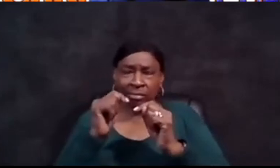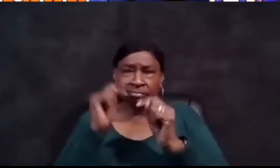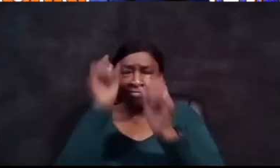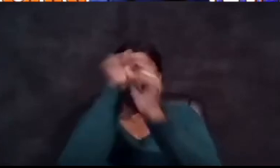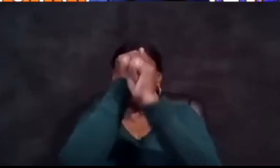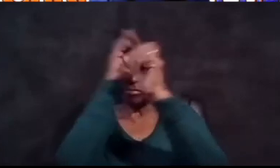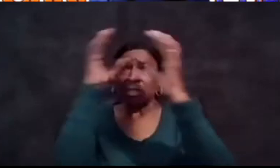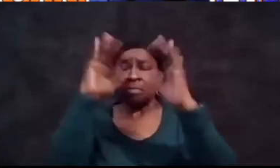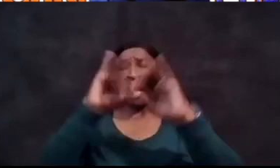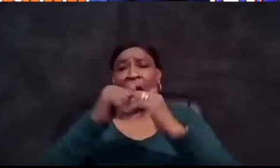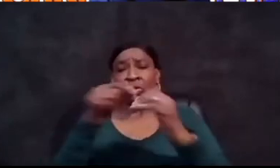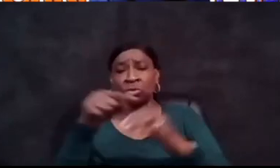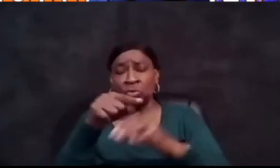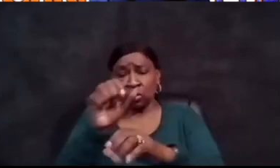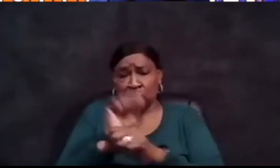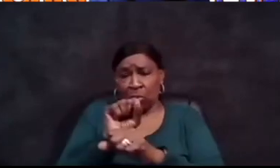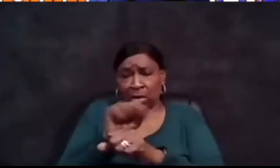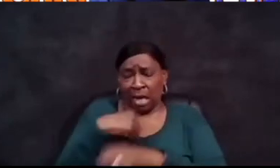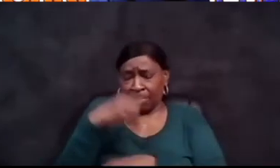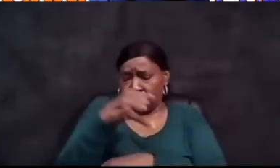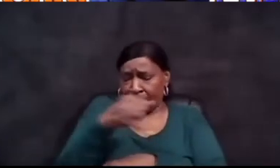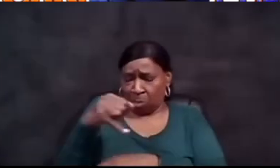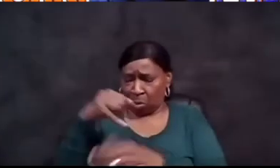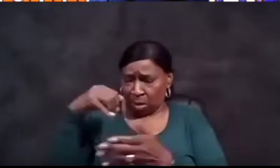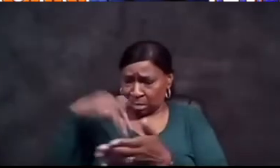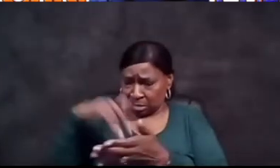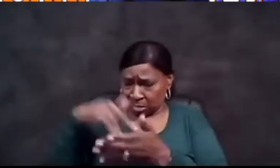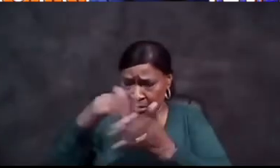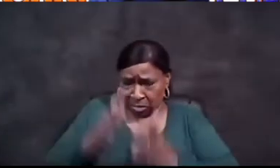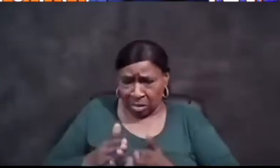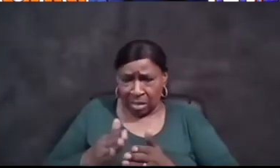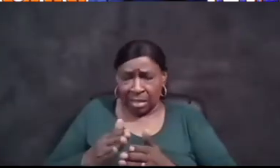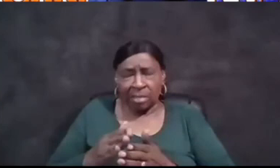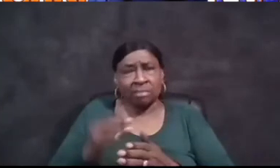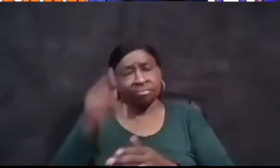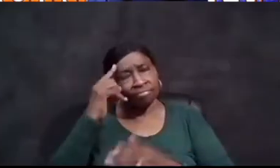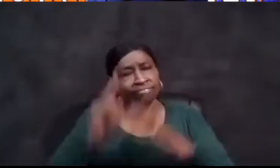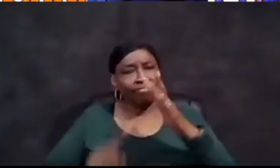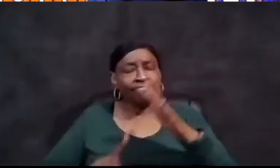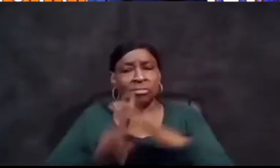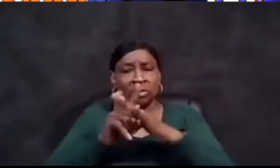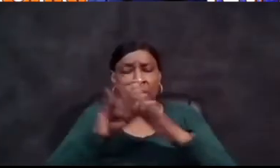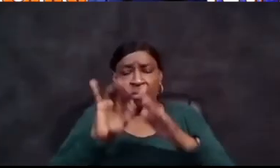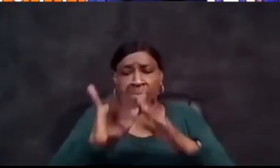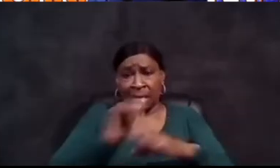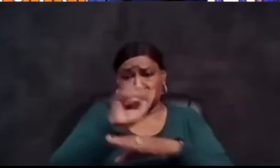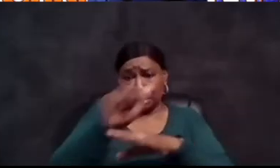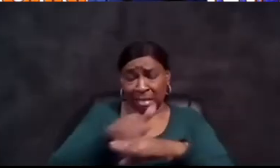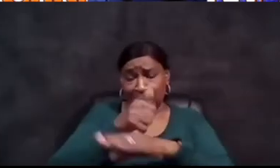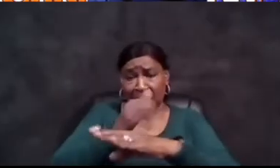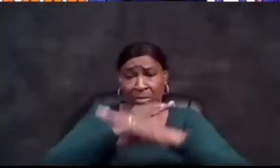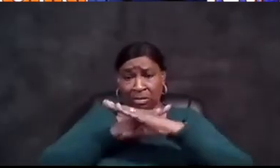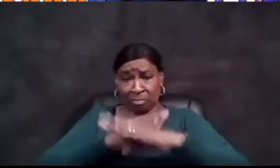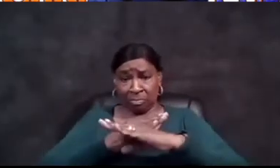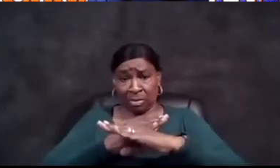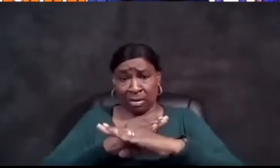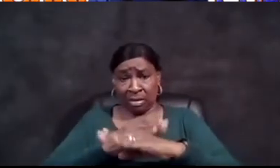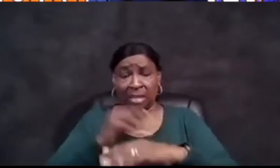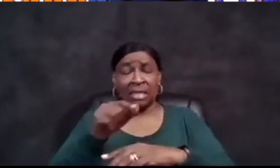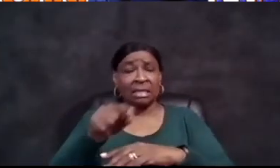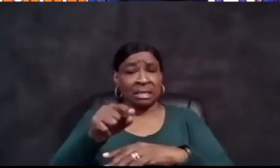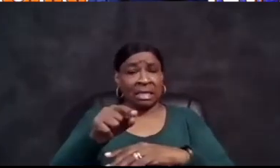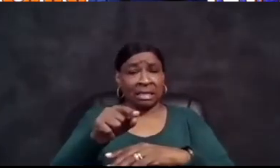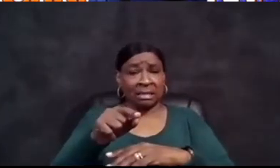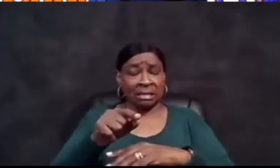this work as a border scholar, it occurs to me that framework of deterrence is very much a framework of the state in some